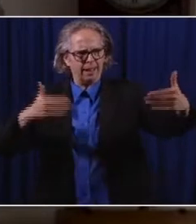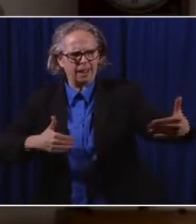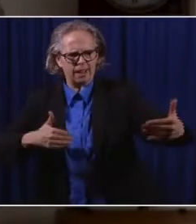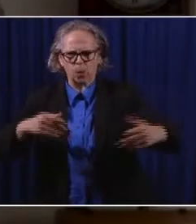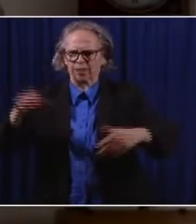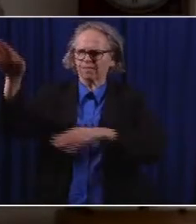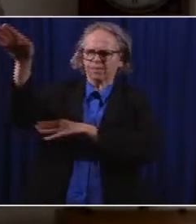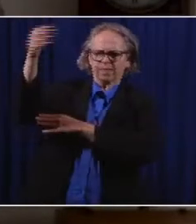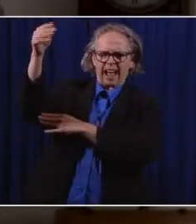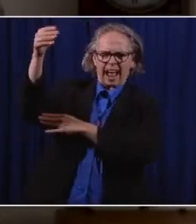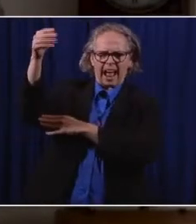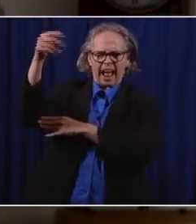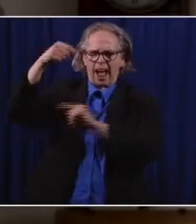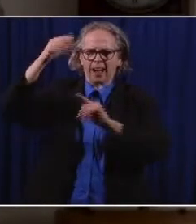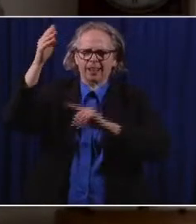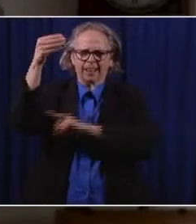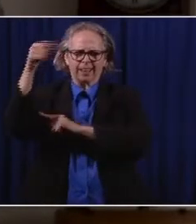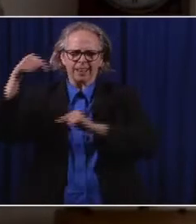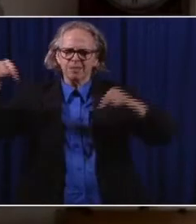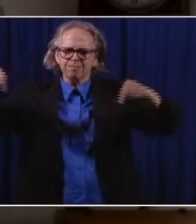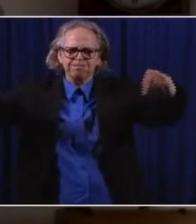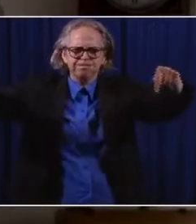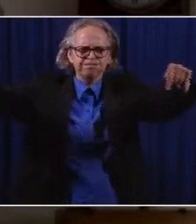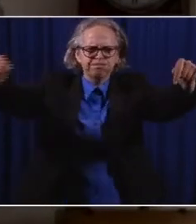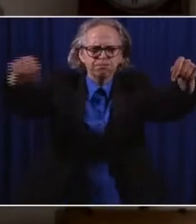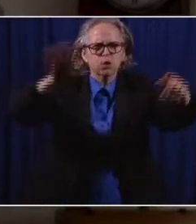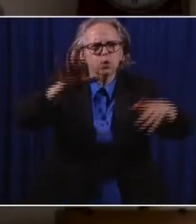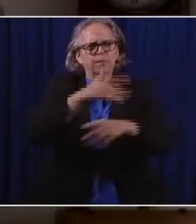you and your vote are safe.